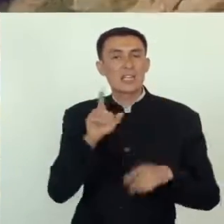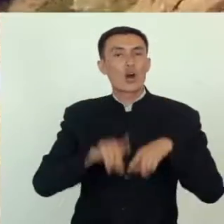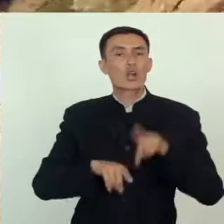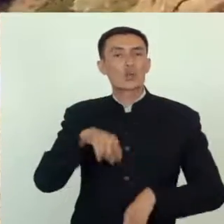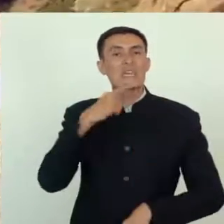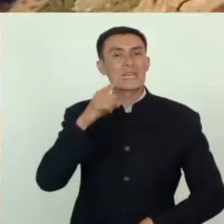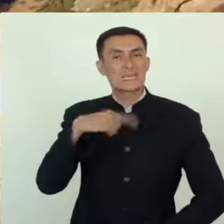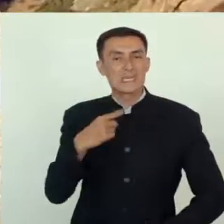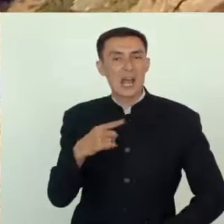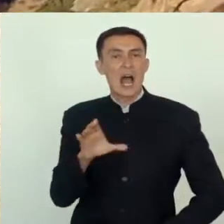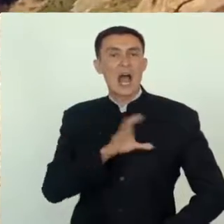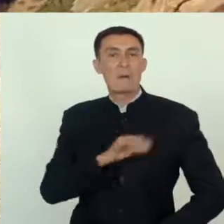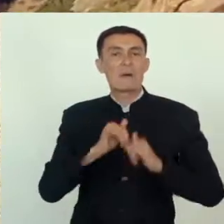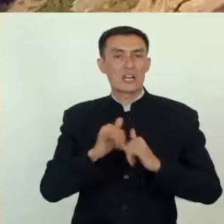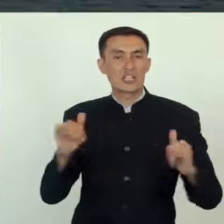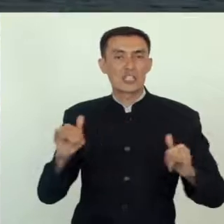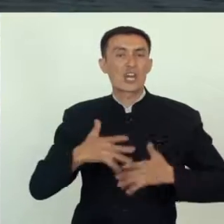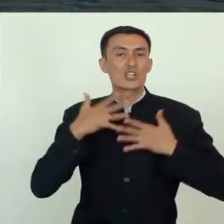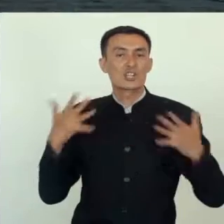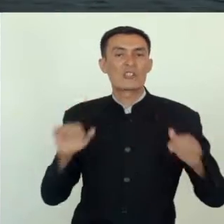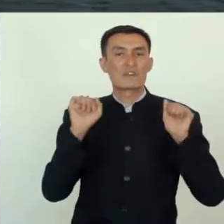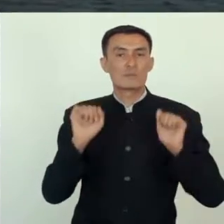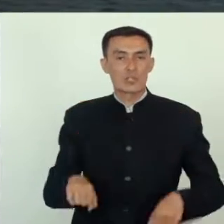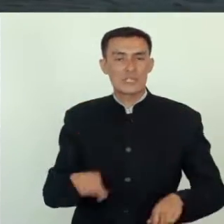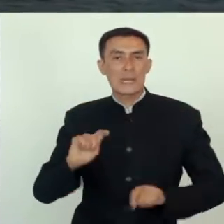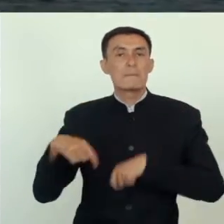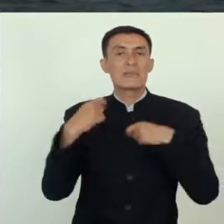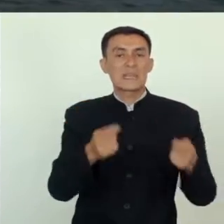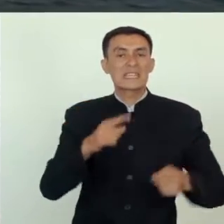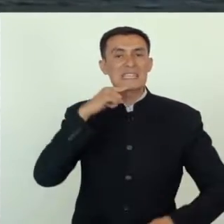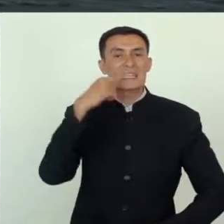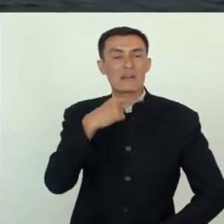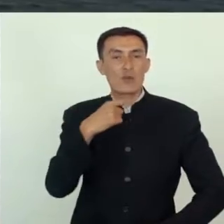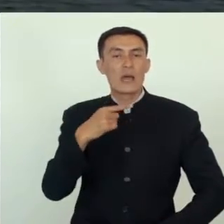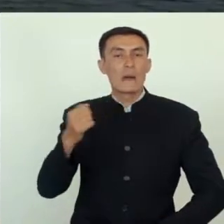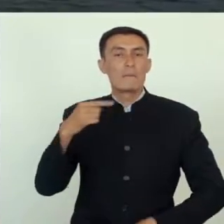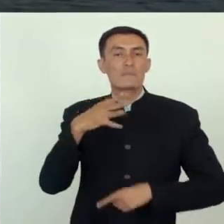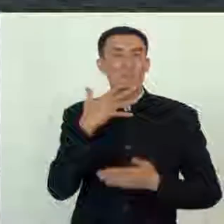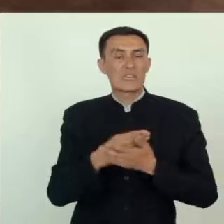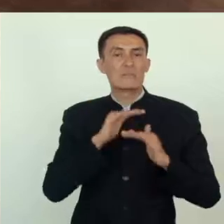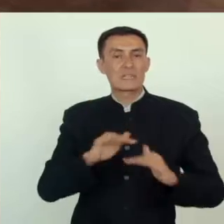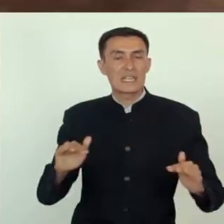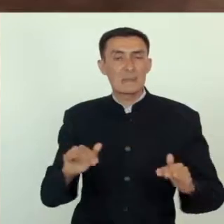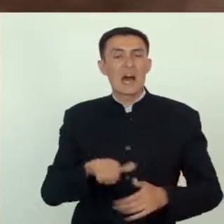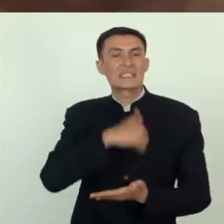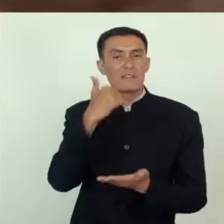should pass this language heritage to our descendants. This is one of the main priorities of the nation.